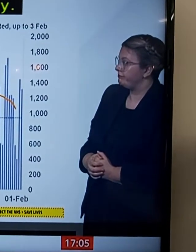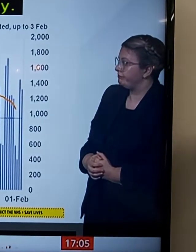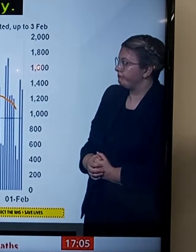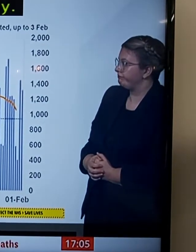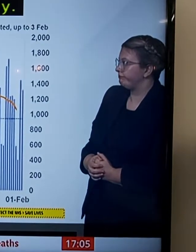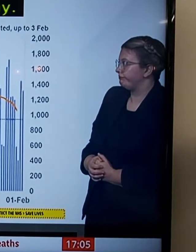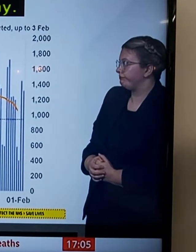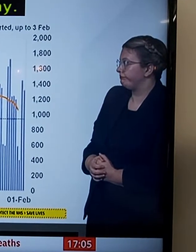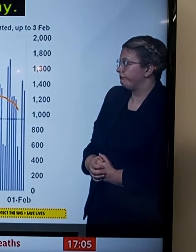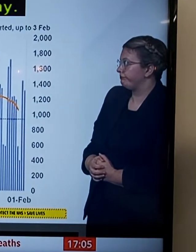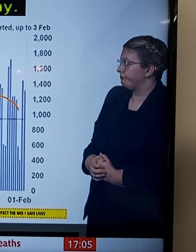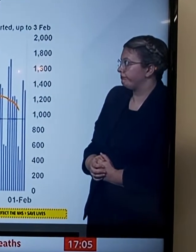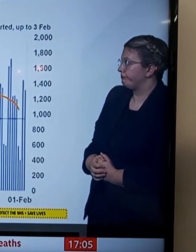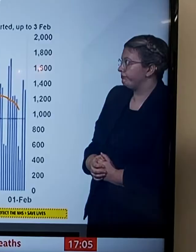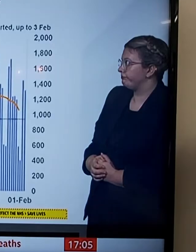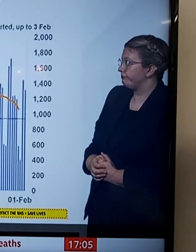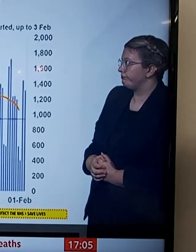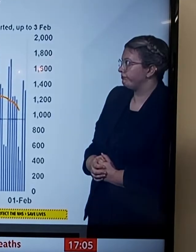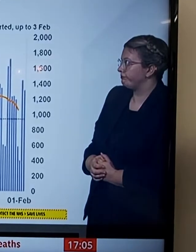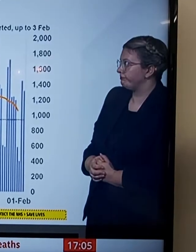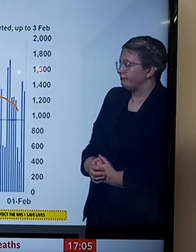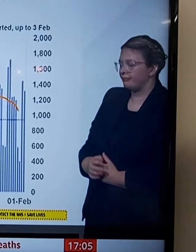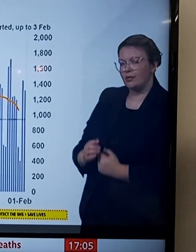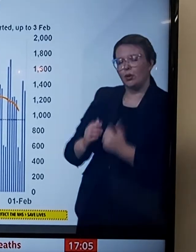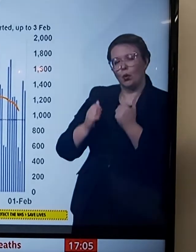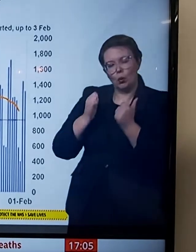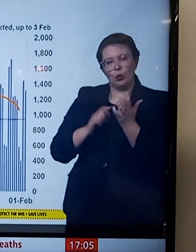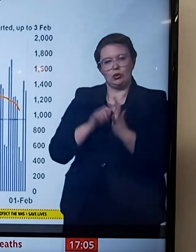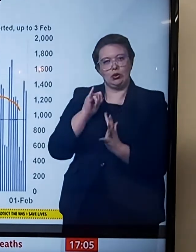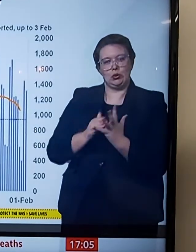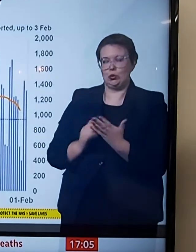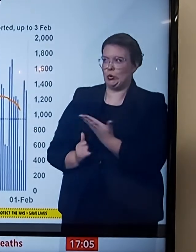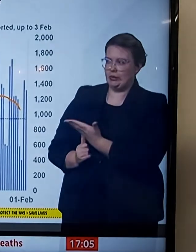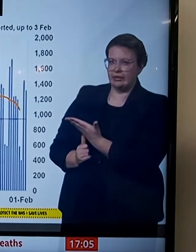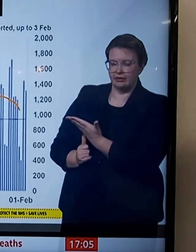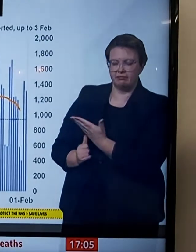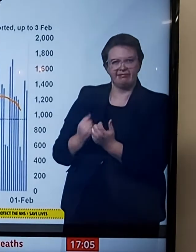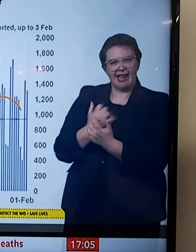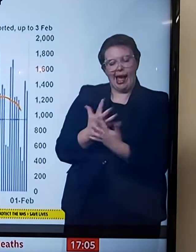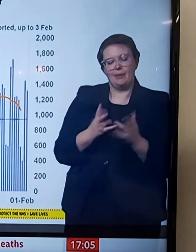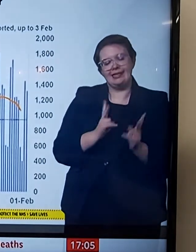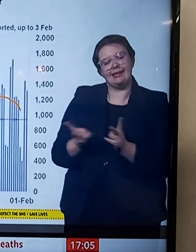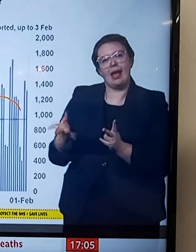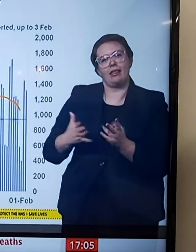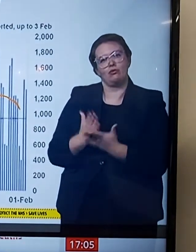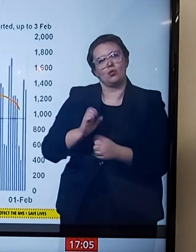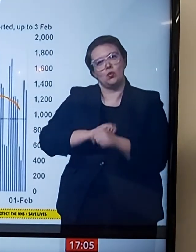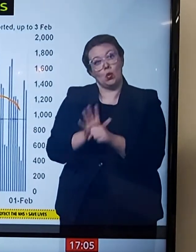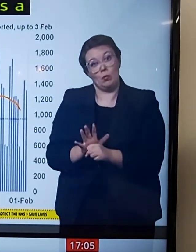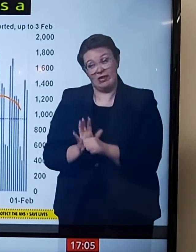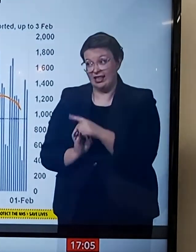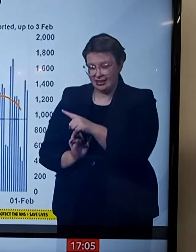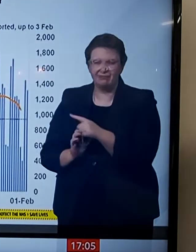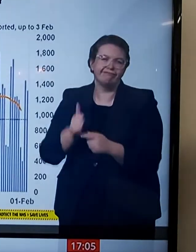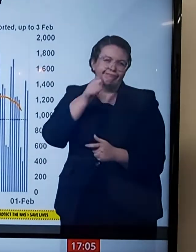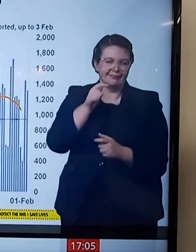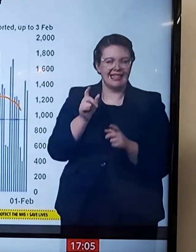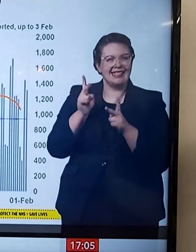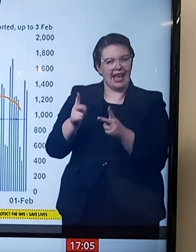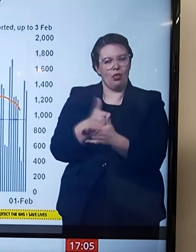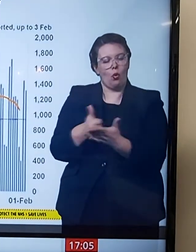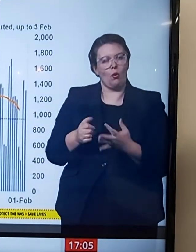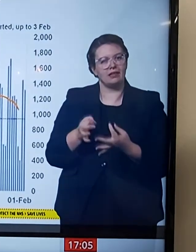a result of that, and this is always a bit later in time, lagged in time, the number of deaths in people